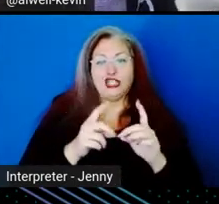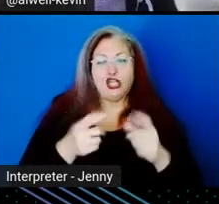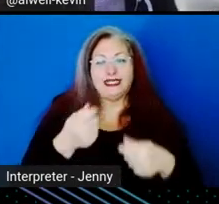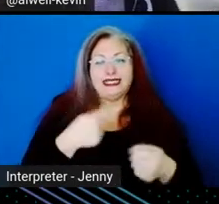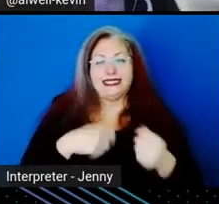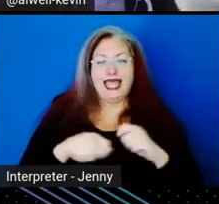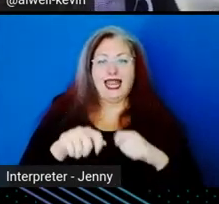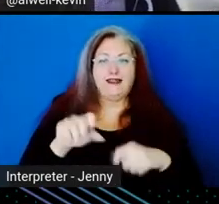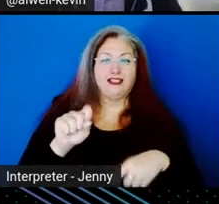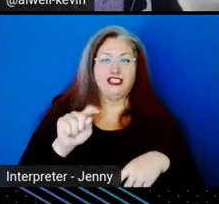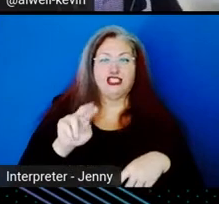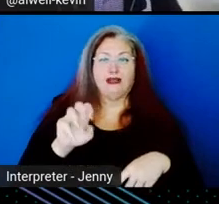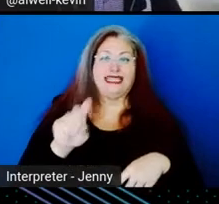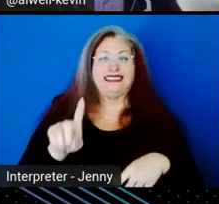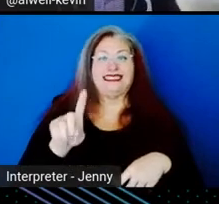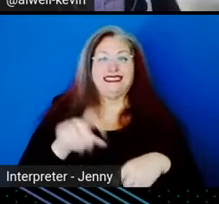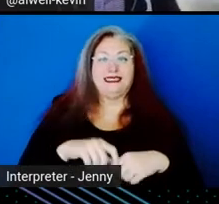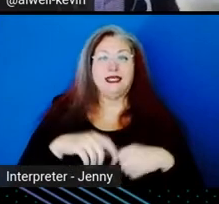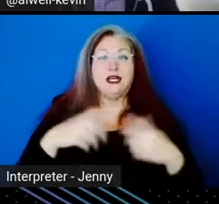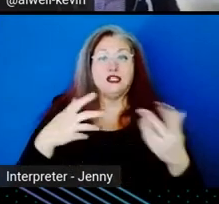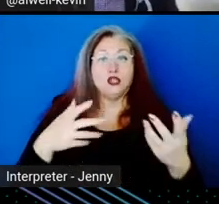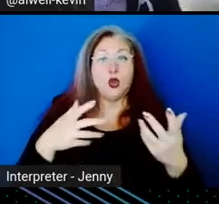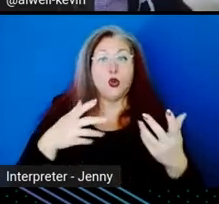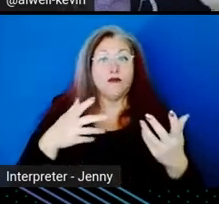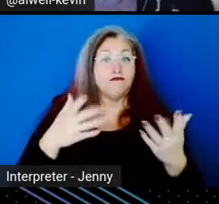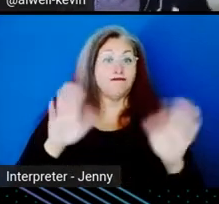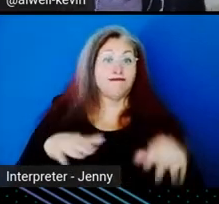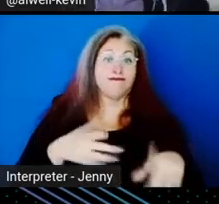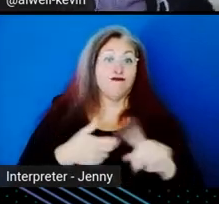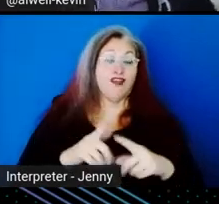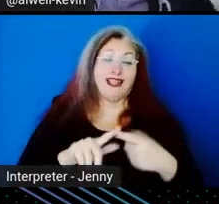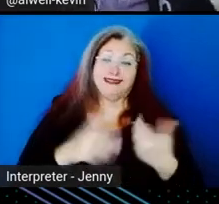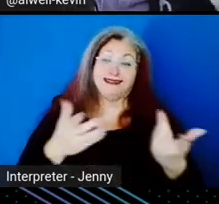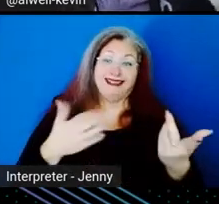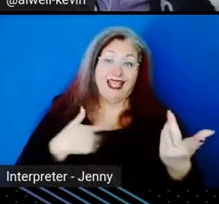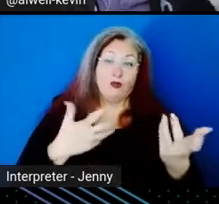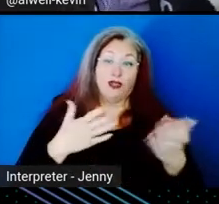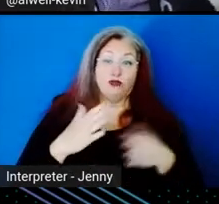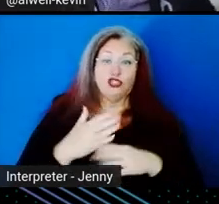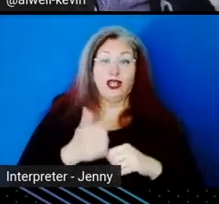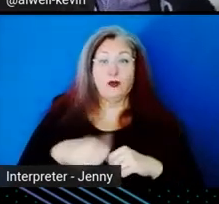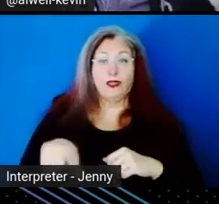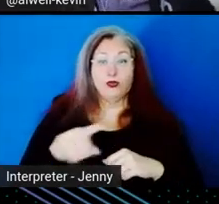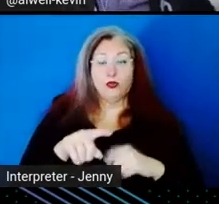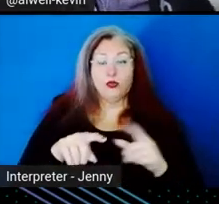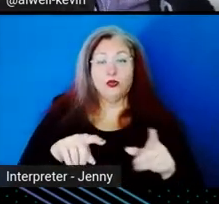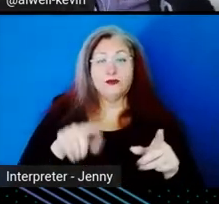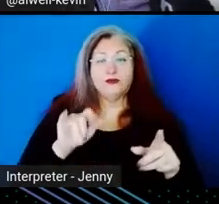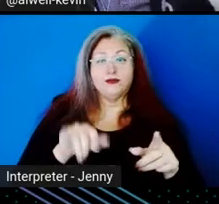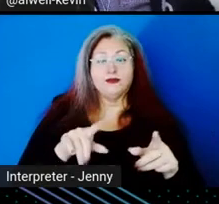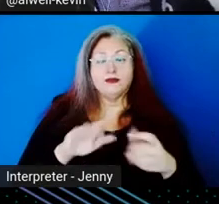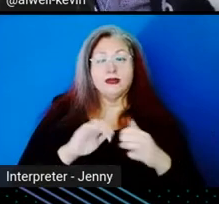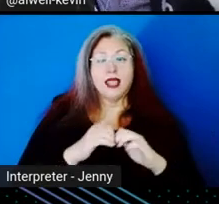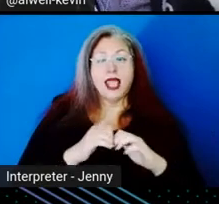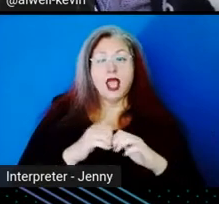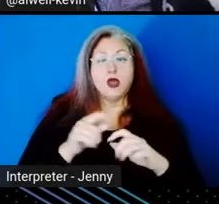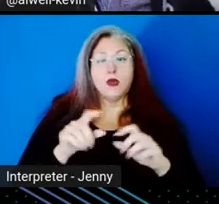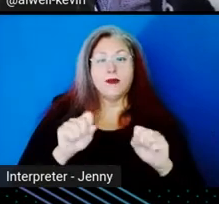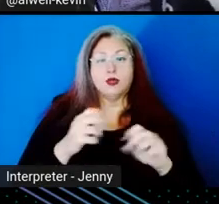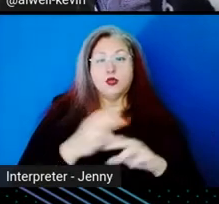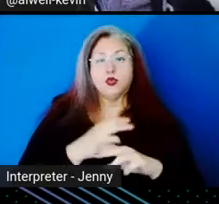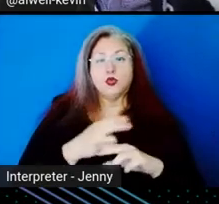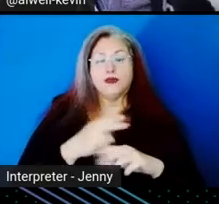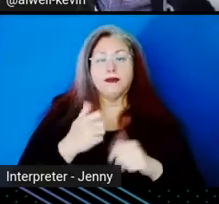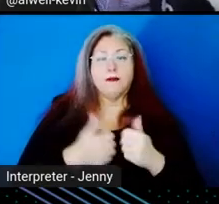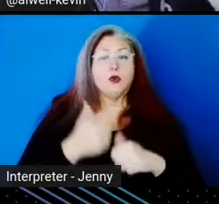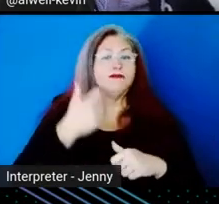stressed. So friends, that's really what I wanted to share with you was how you can use the